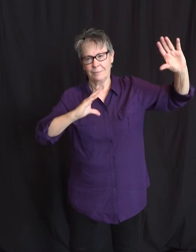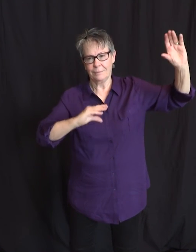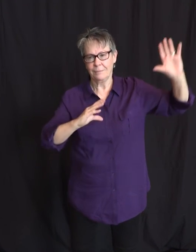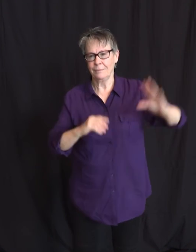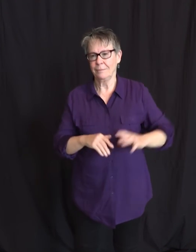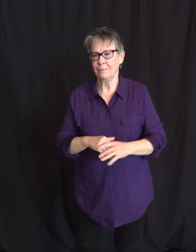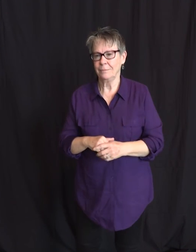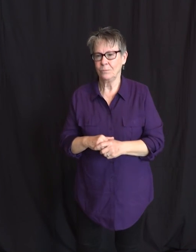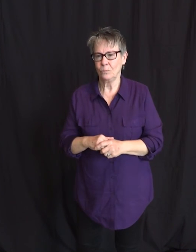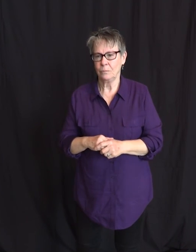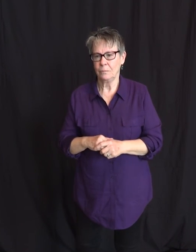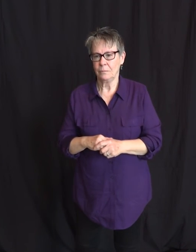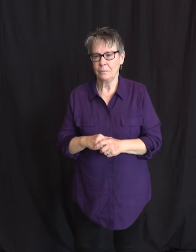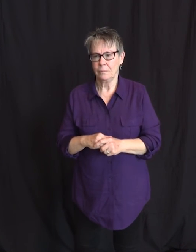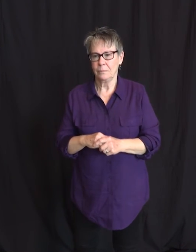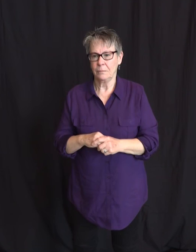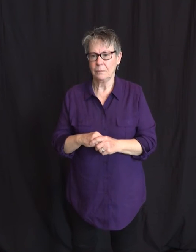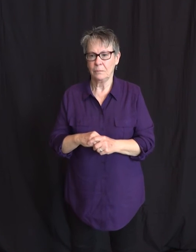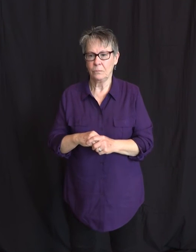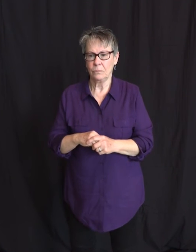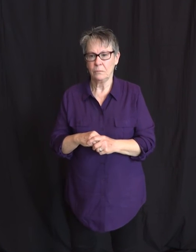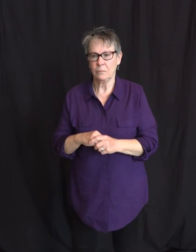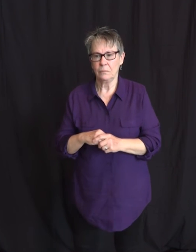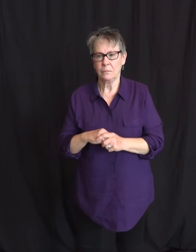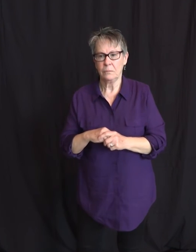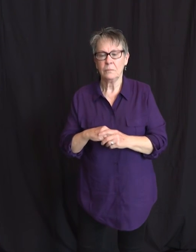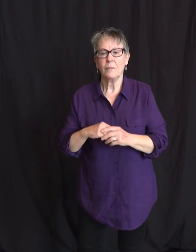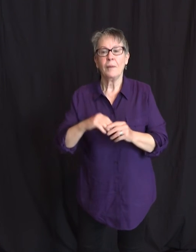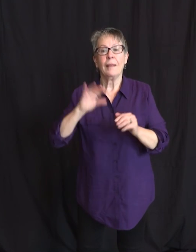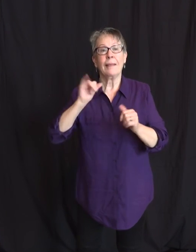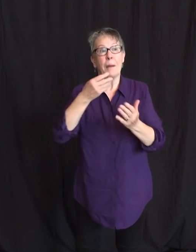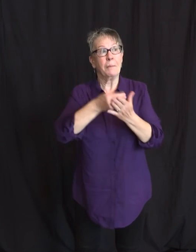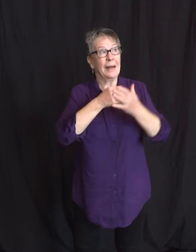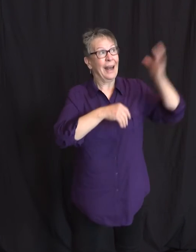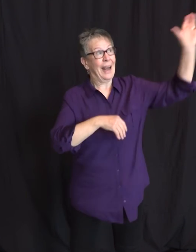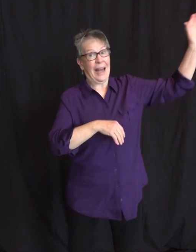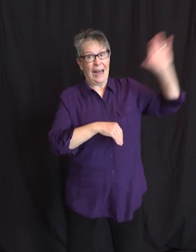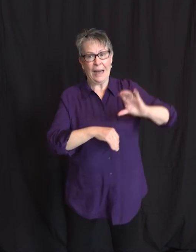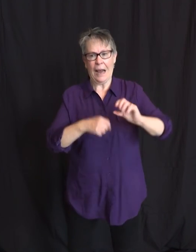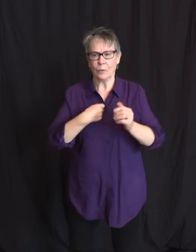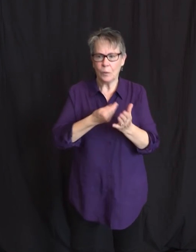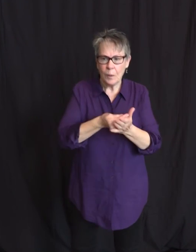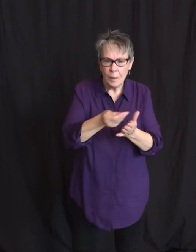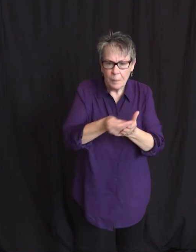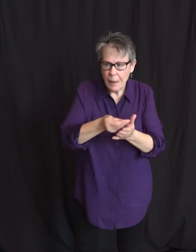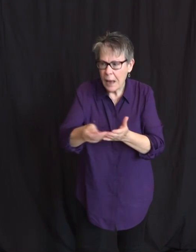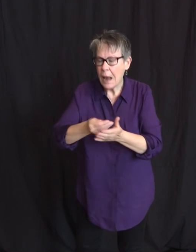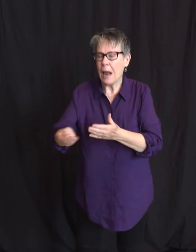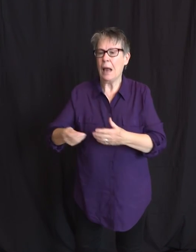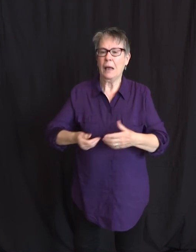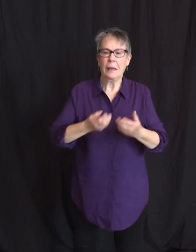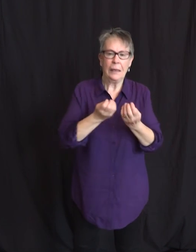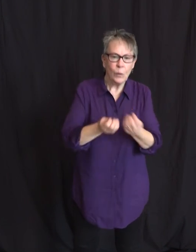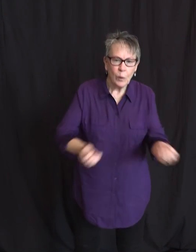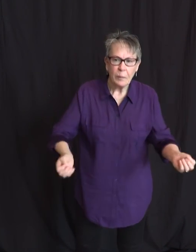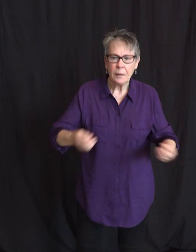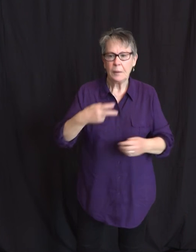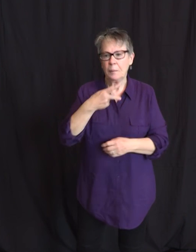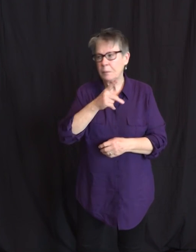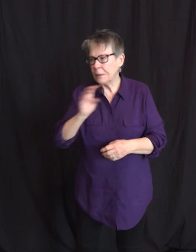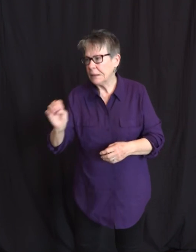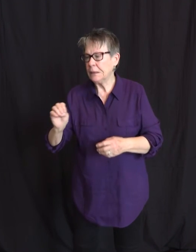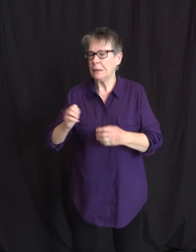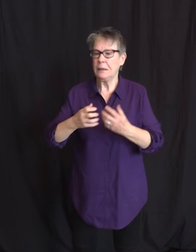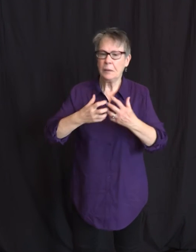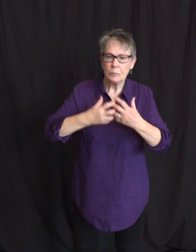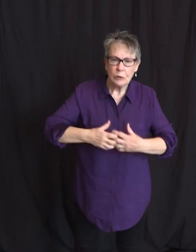buy ventilators. We had to buy testing kits for a virus that we didn't know existed until 6 months ago.